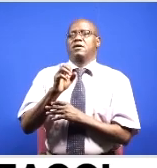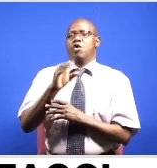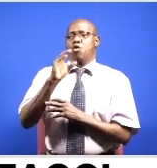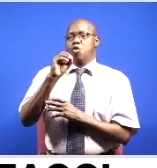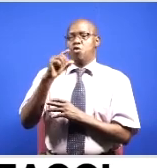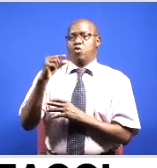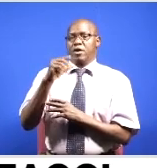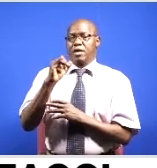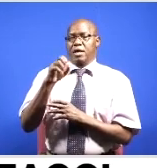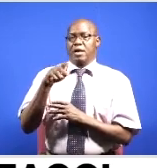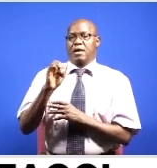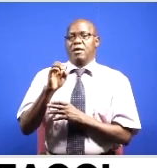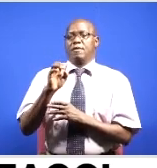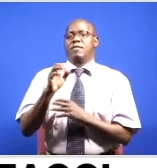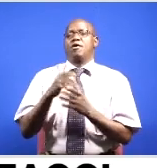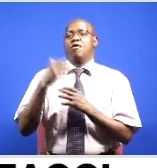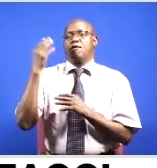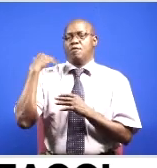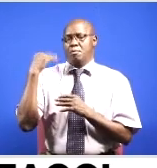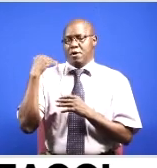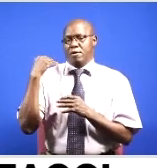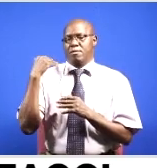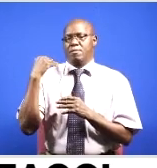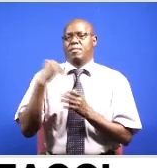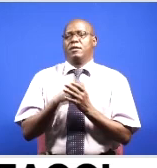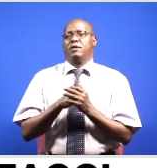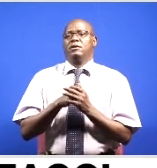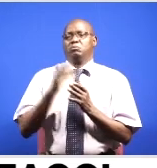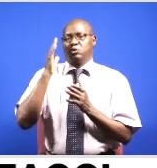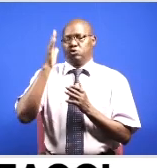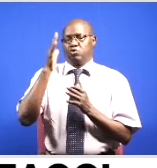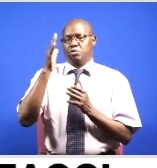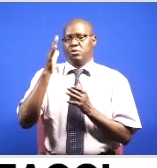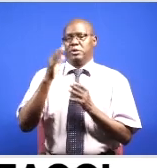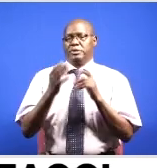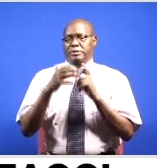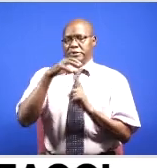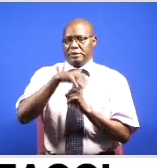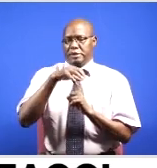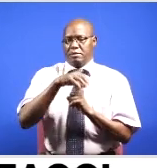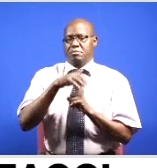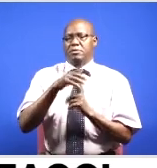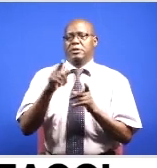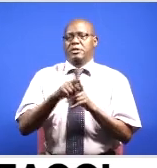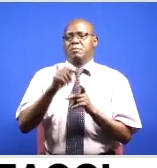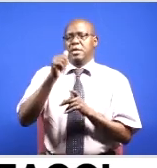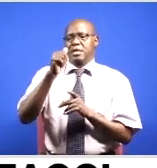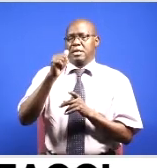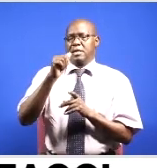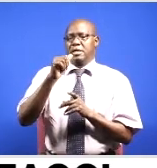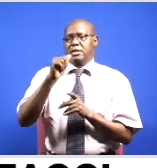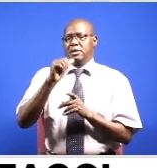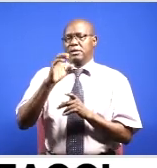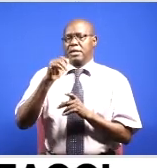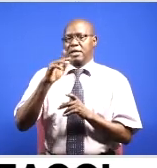bishop, and who's the current Evangelical Alliance of Kenya Eacc chairman, says he is best suited to lead a corruption-free Kenya.